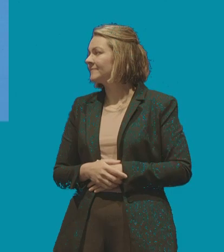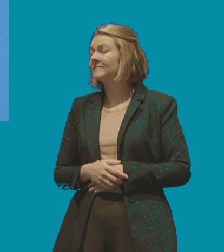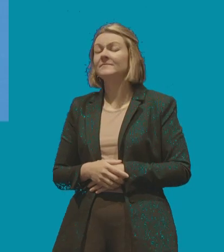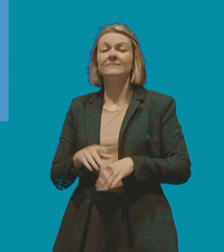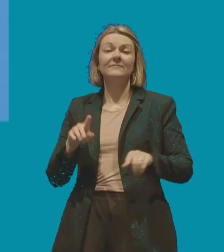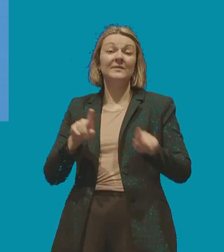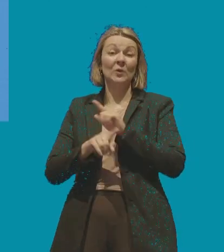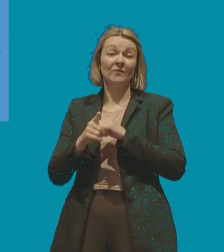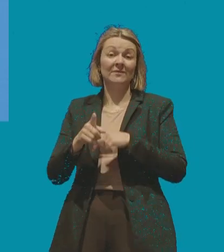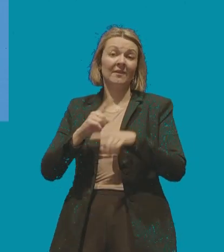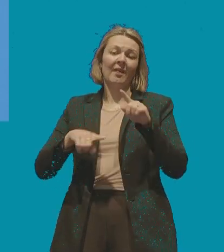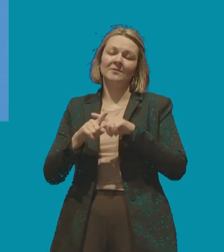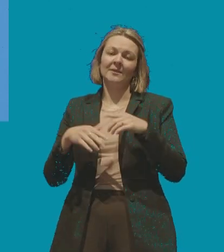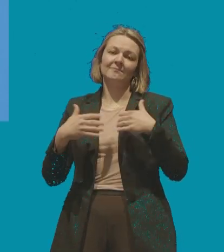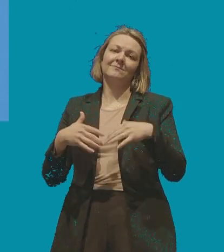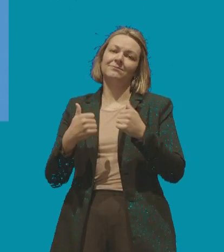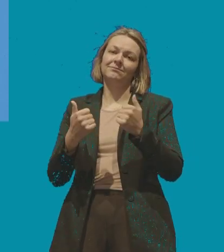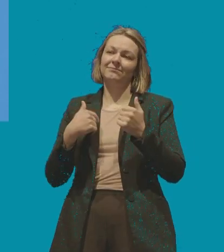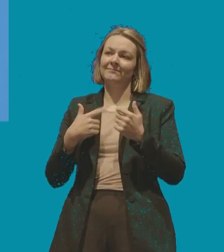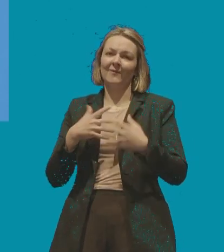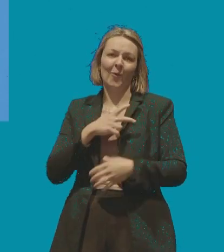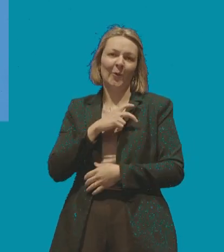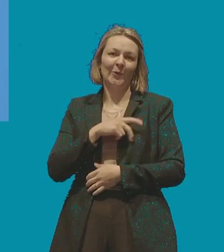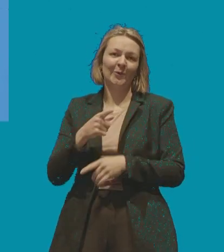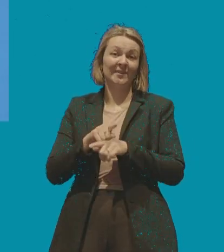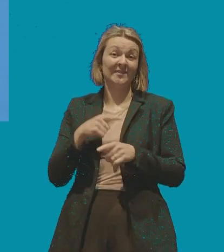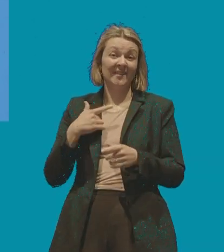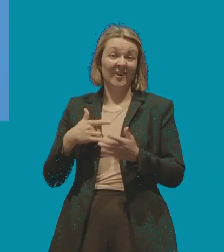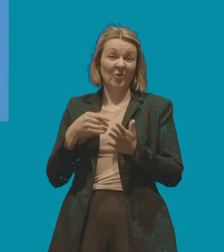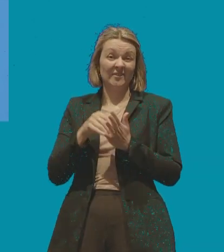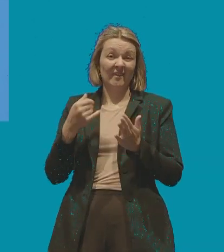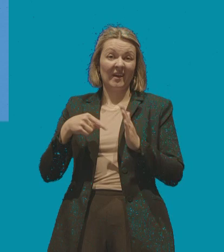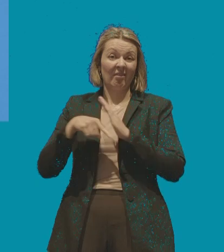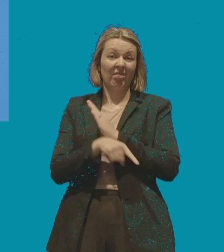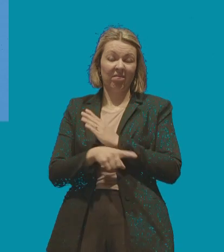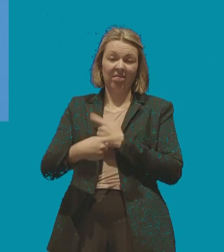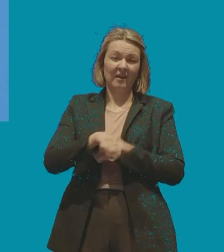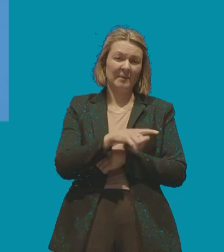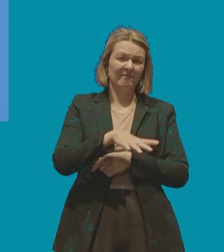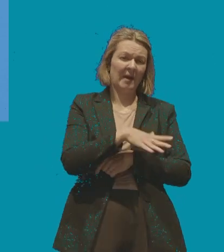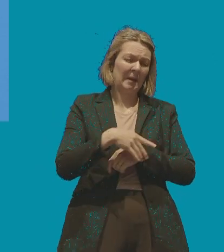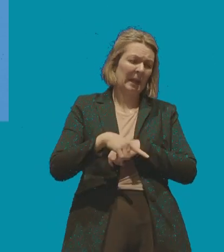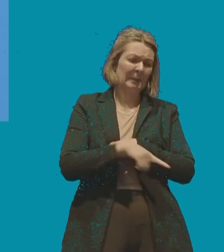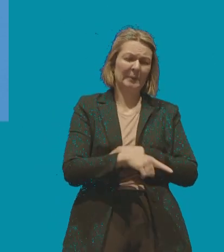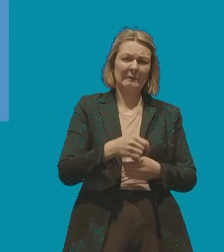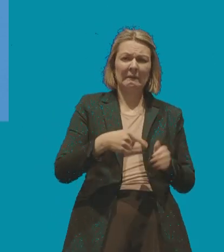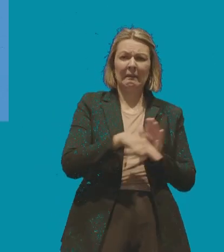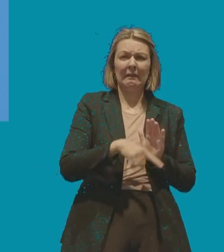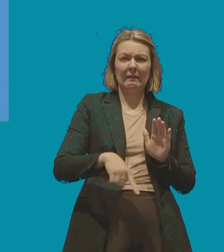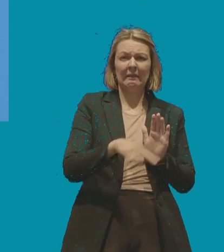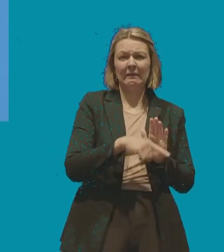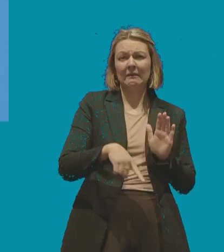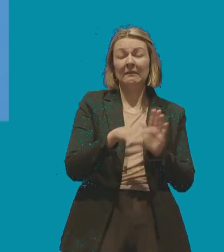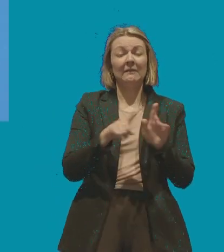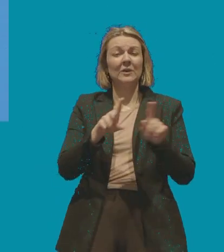Conference last year was a momentous year for our movement. We had a cost of living crisis that hammered families, public services on the brink of collapse, and a